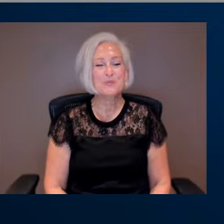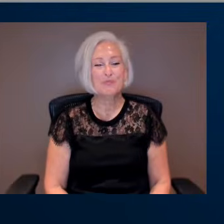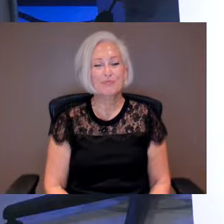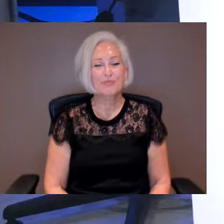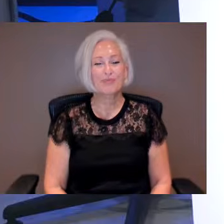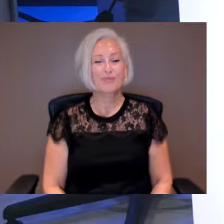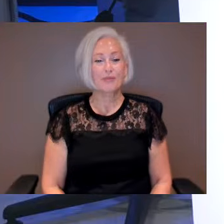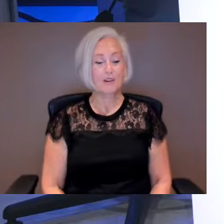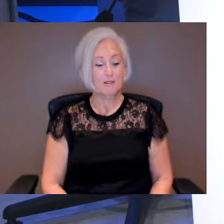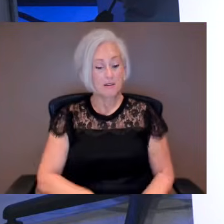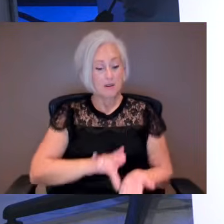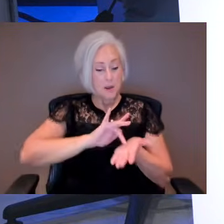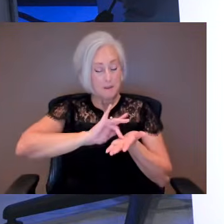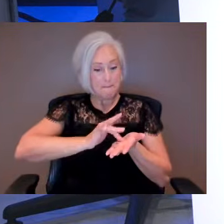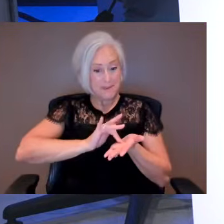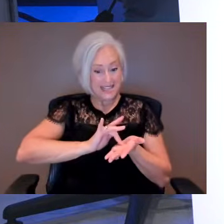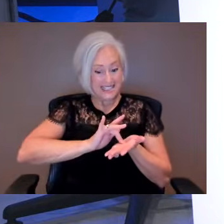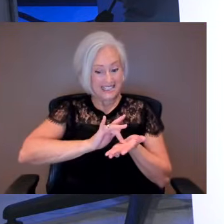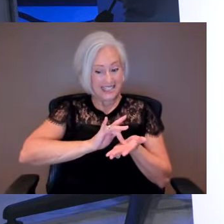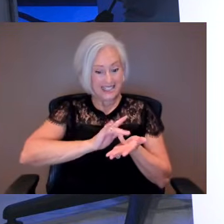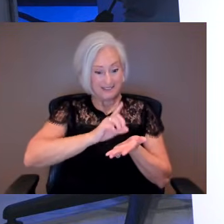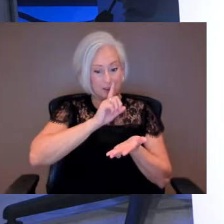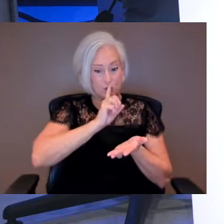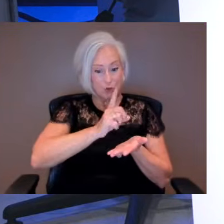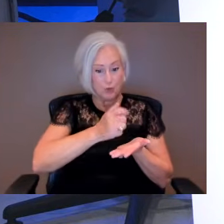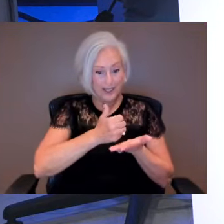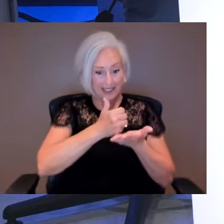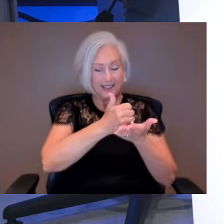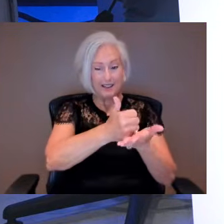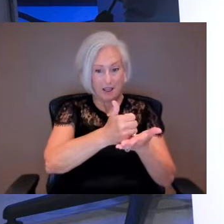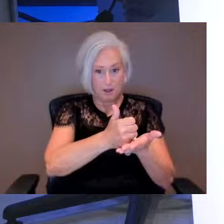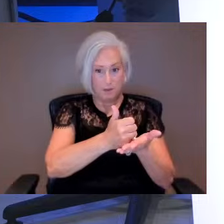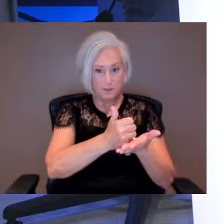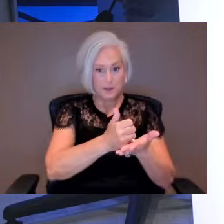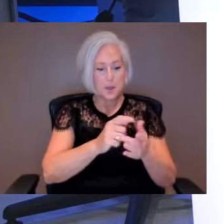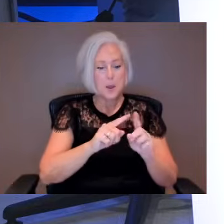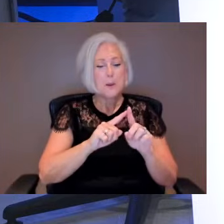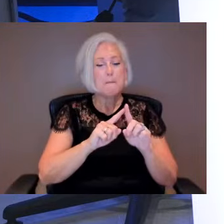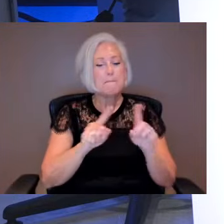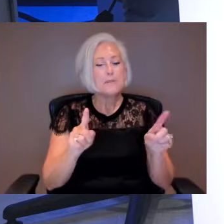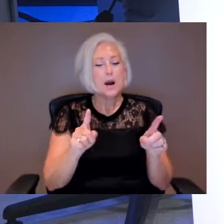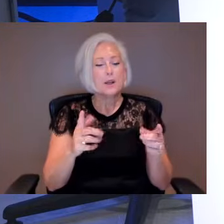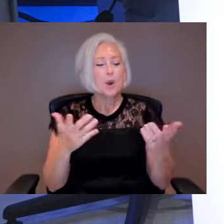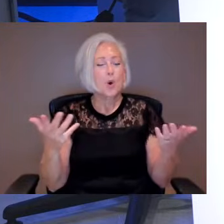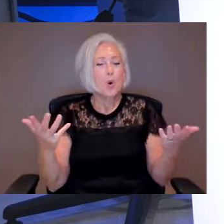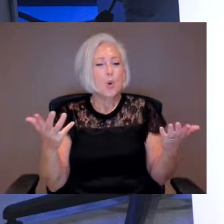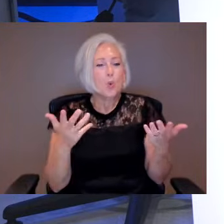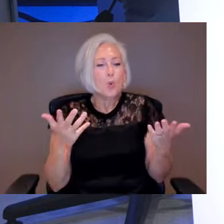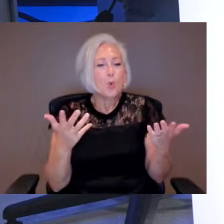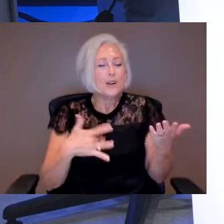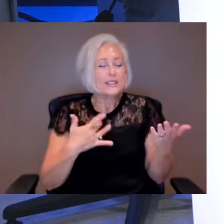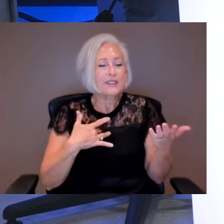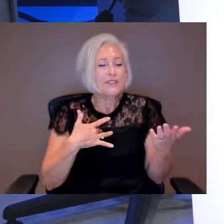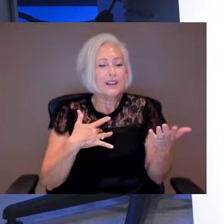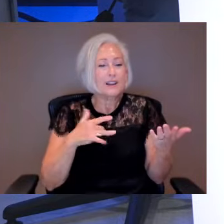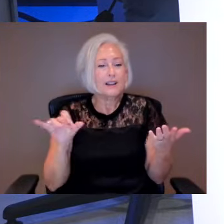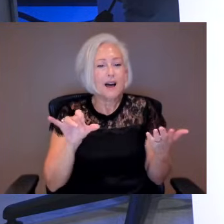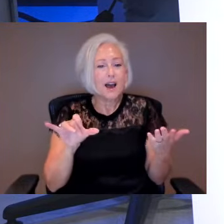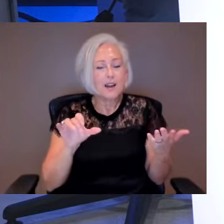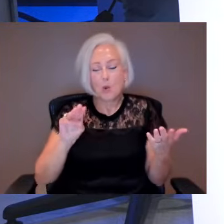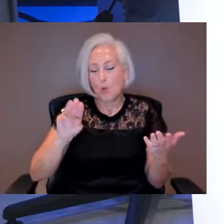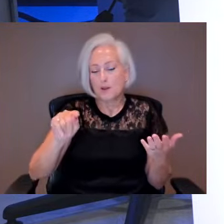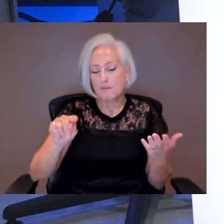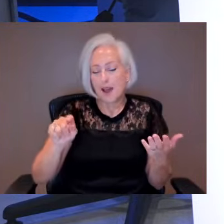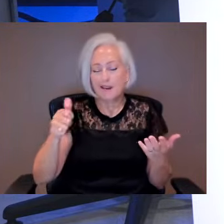far. But what's it like just knowing that you have a patient like Matt that just has this really good